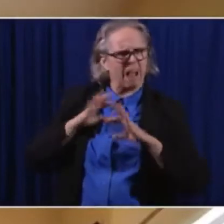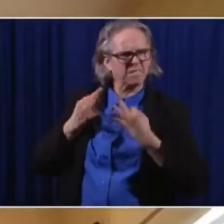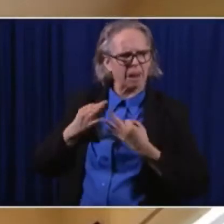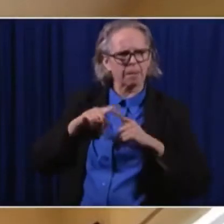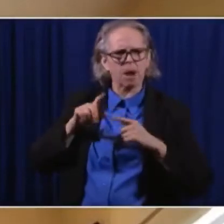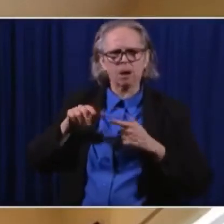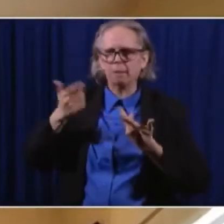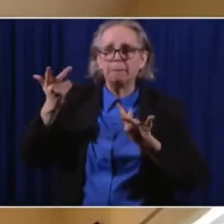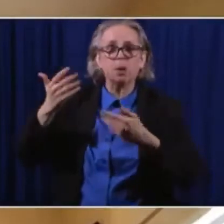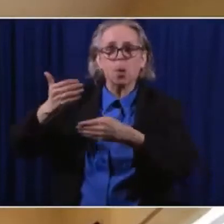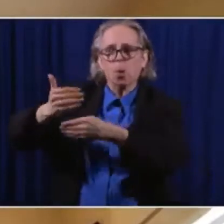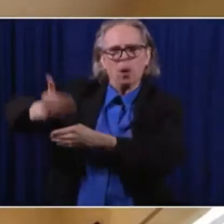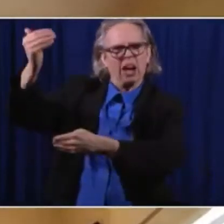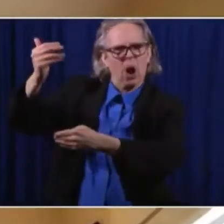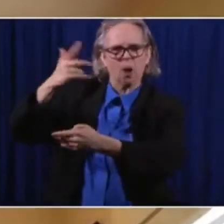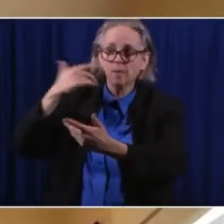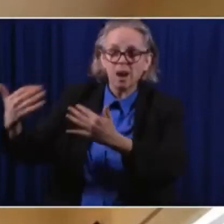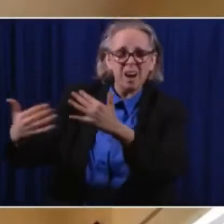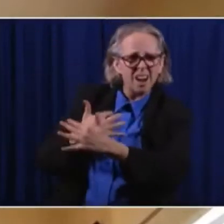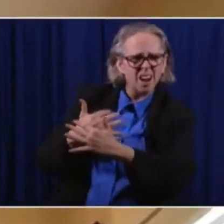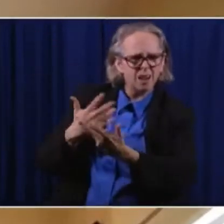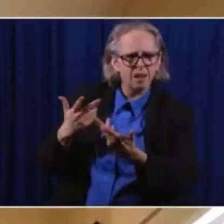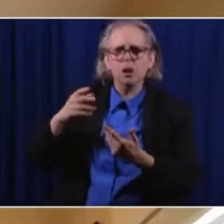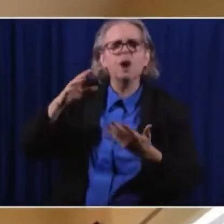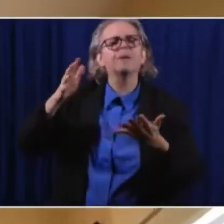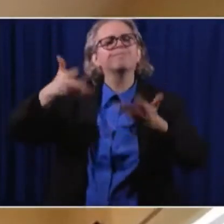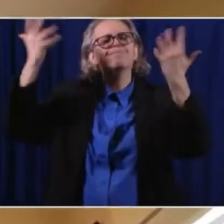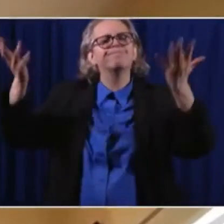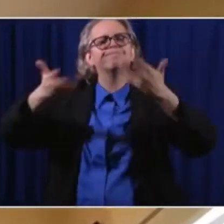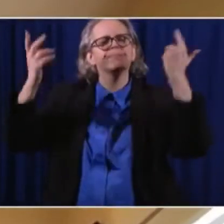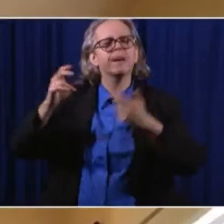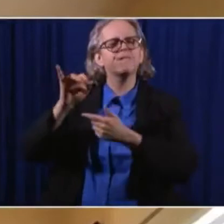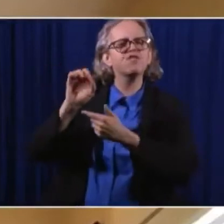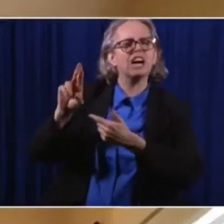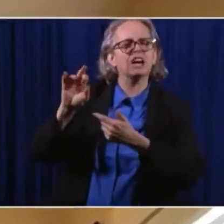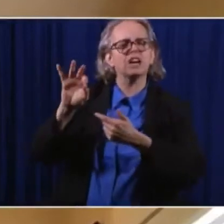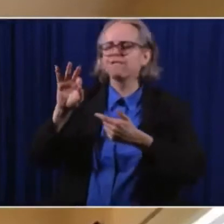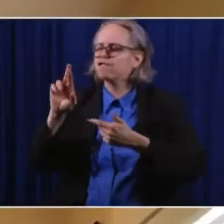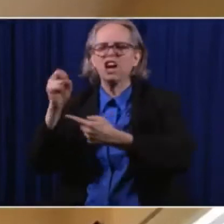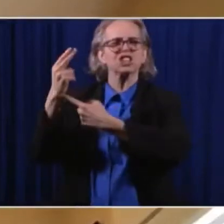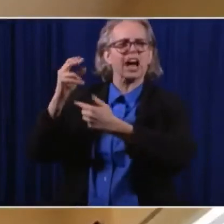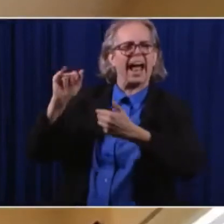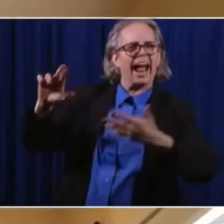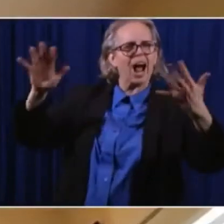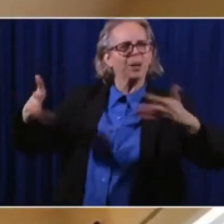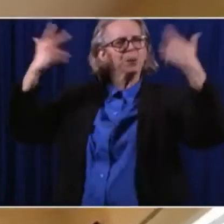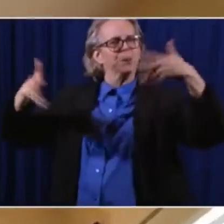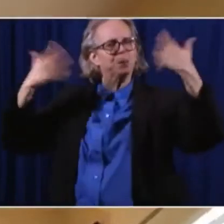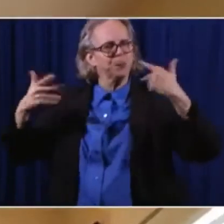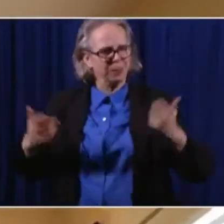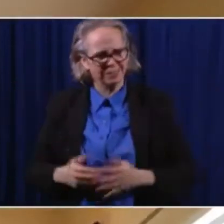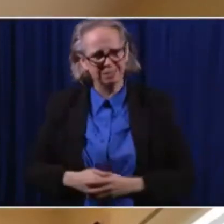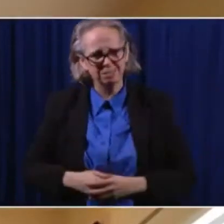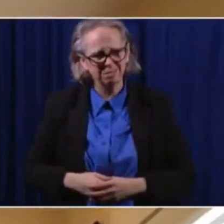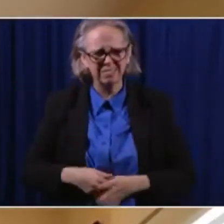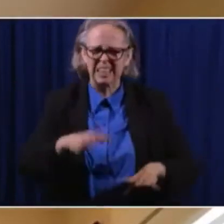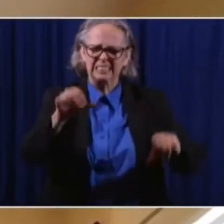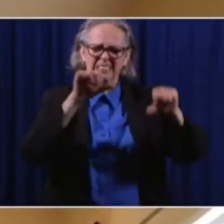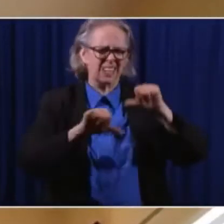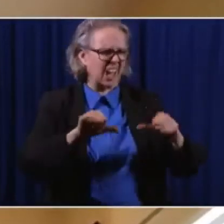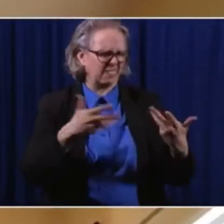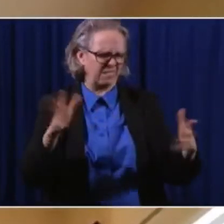is absolutely clear. Keeping your distance, wearing a mask, and good ventilation